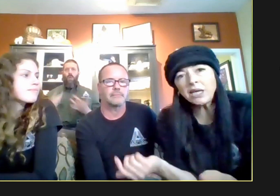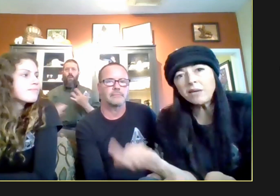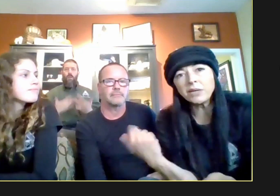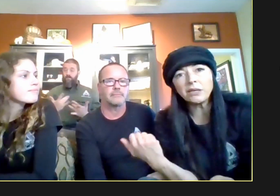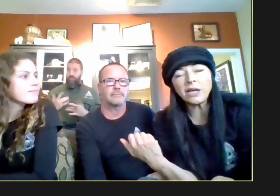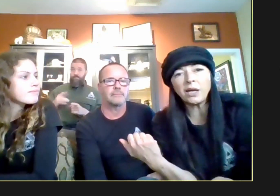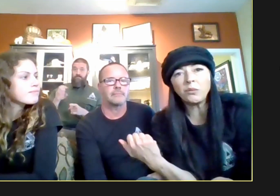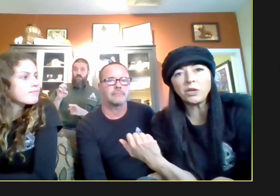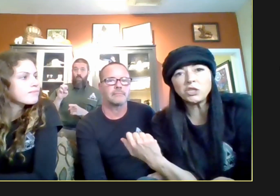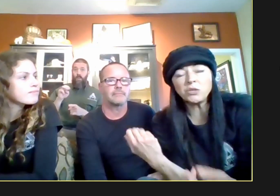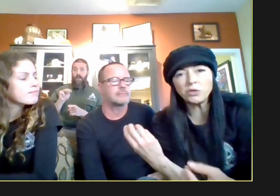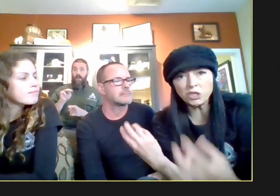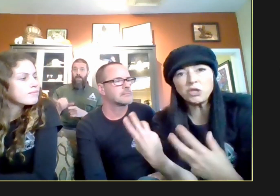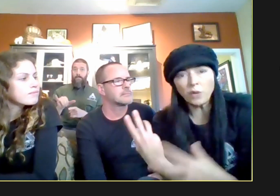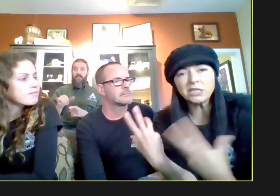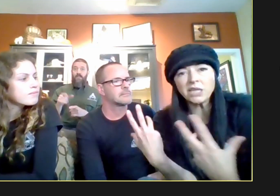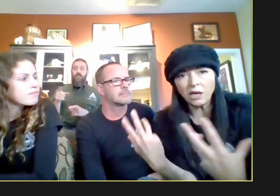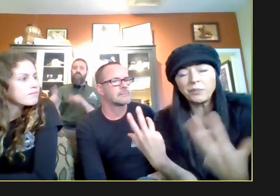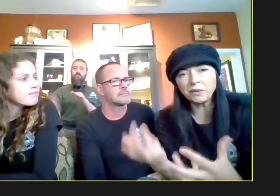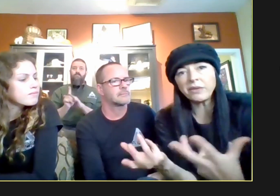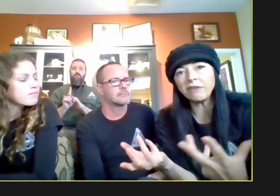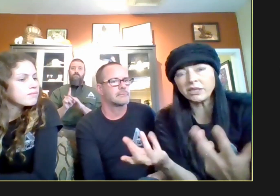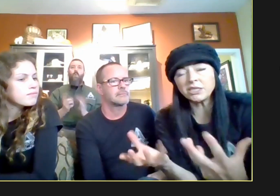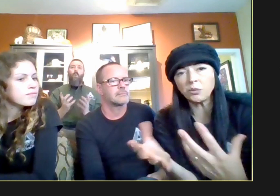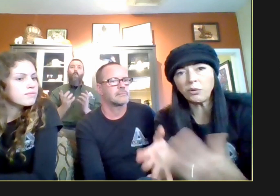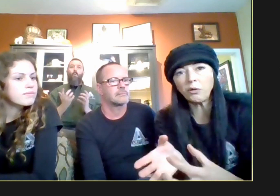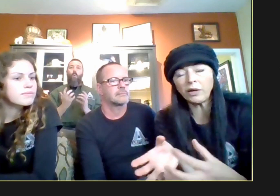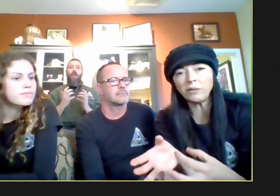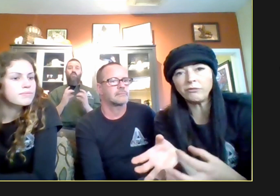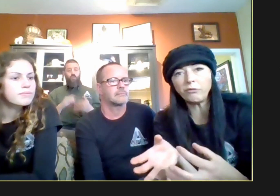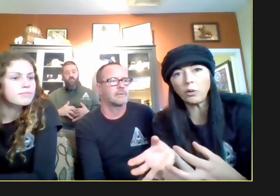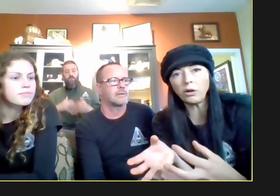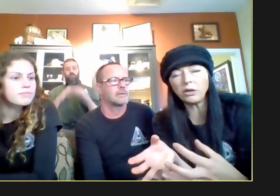volunteer? And so Emmy came in, and